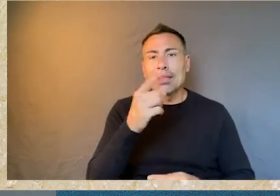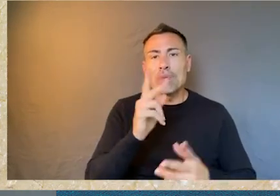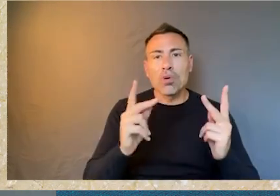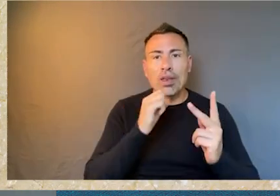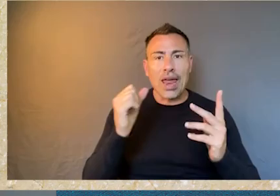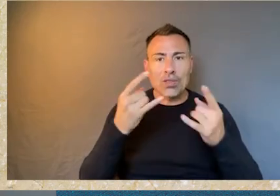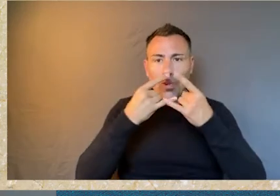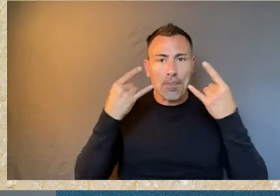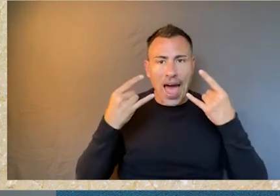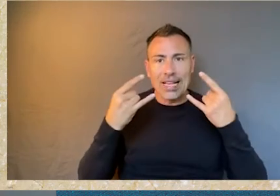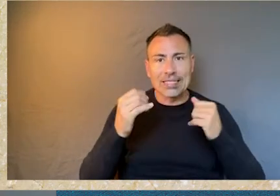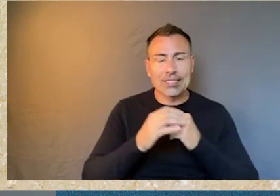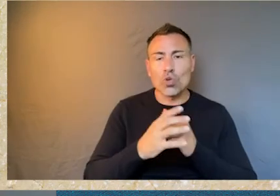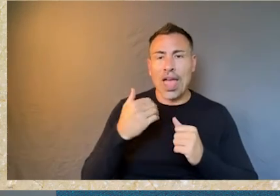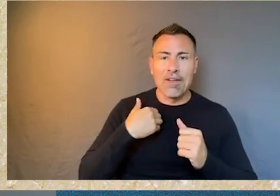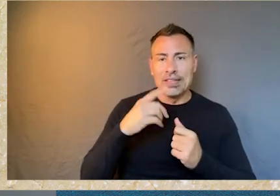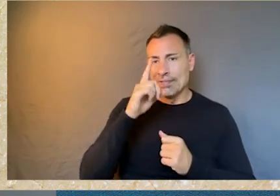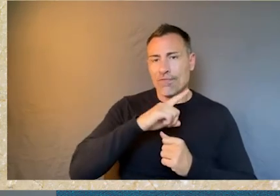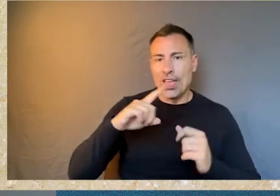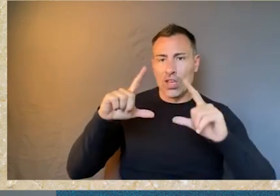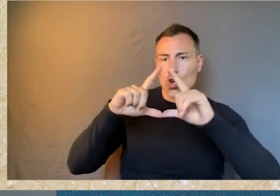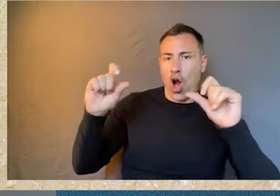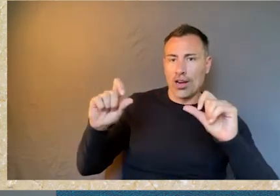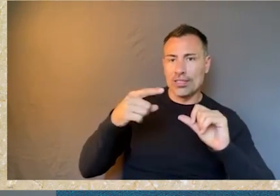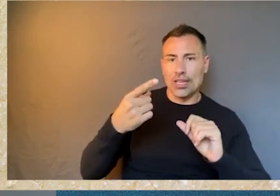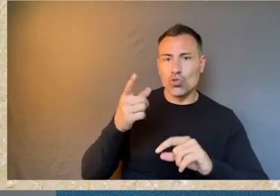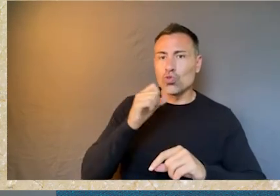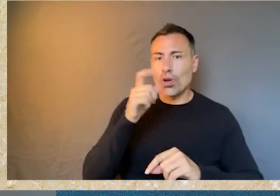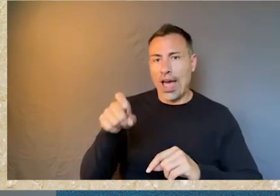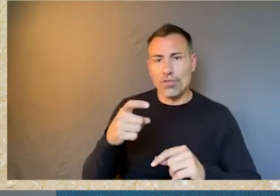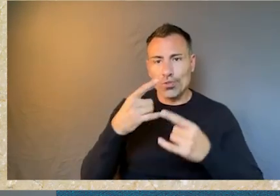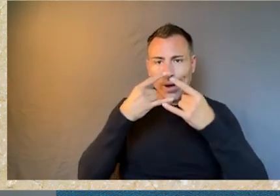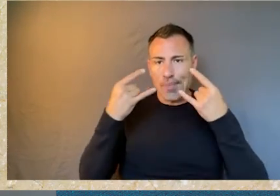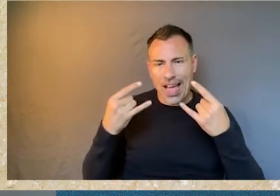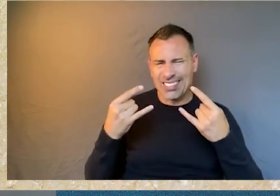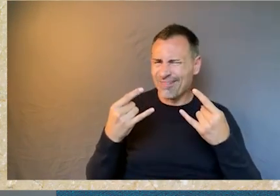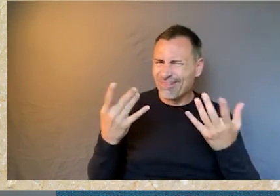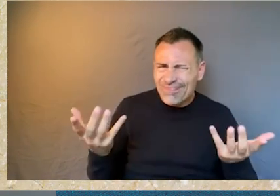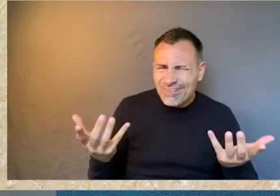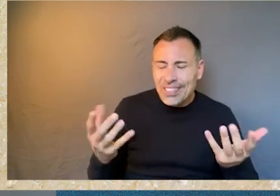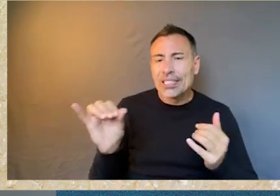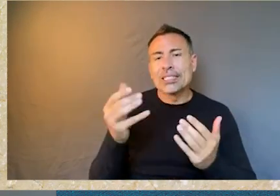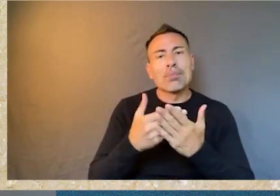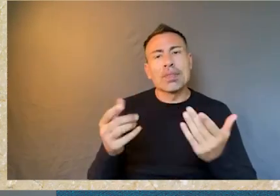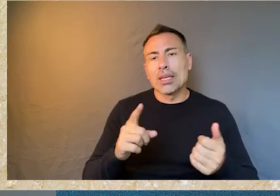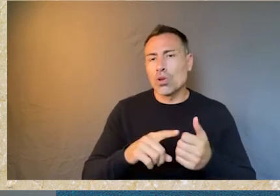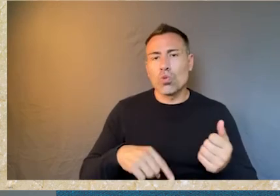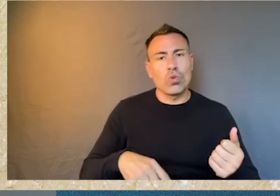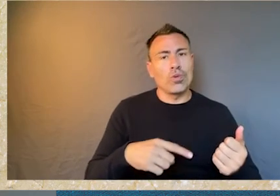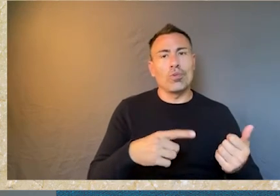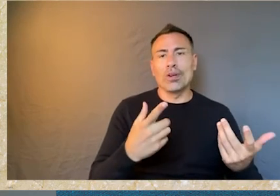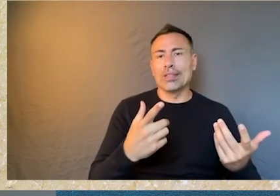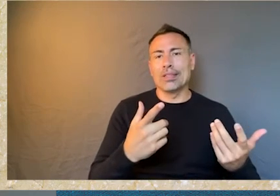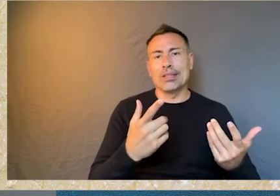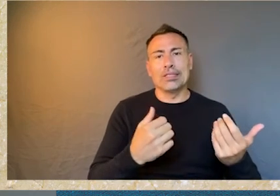these fake cards going around. It's the same thing with emotional support animals, service animals, there's facility dogs, all